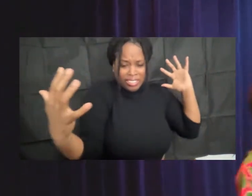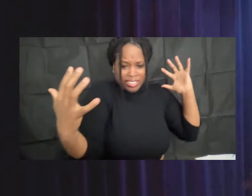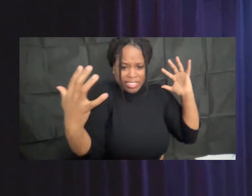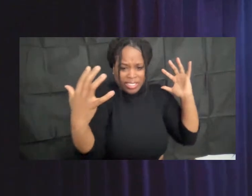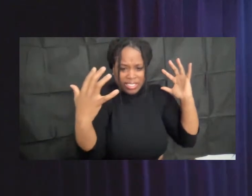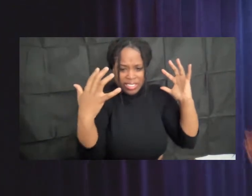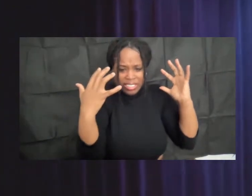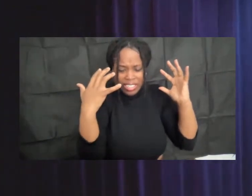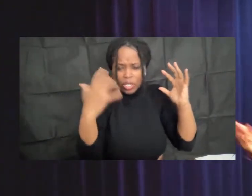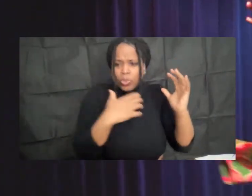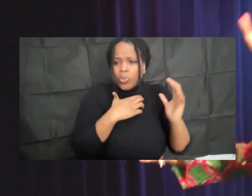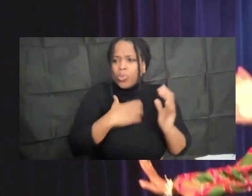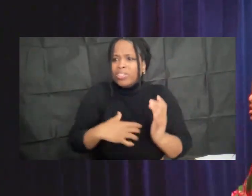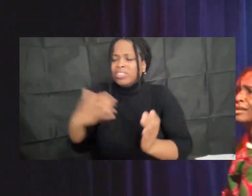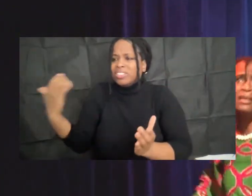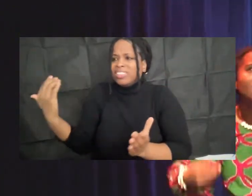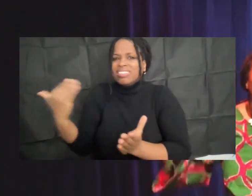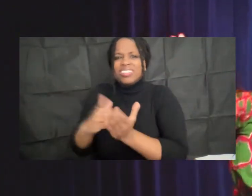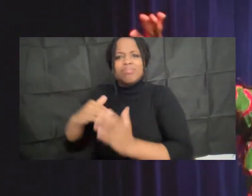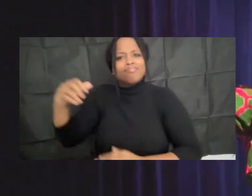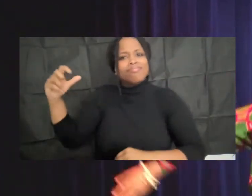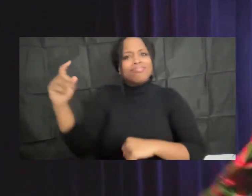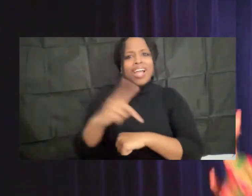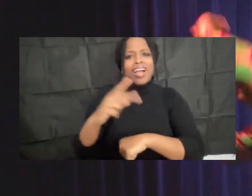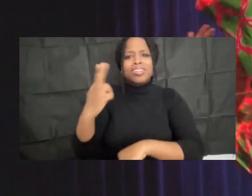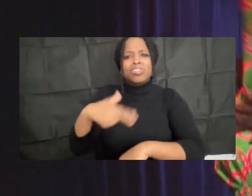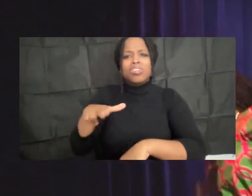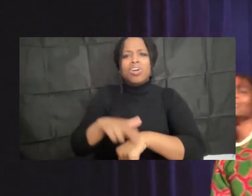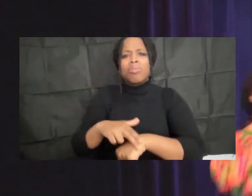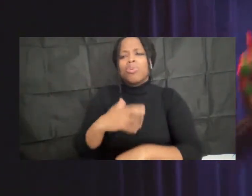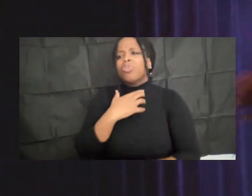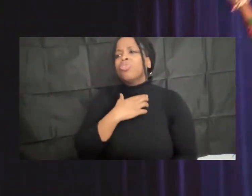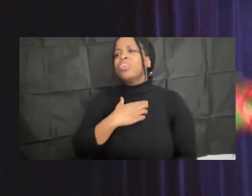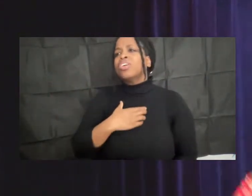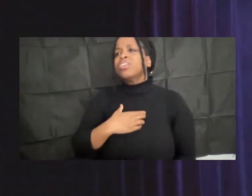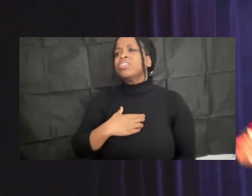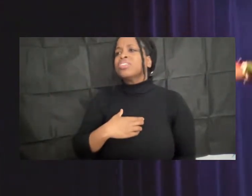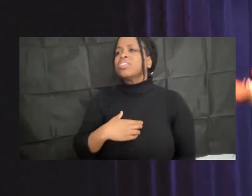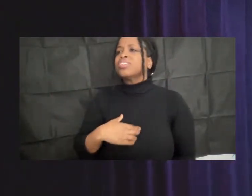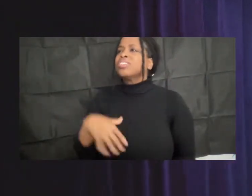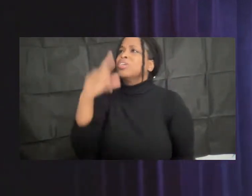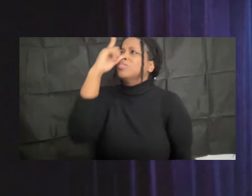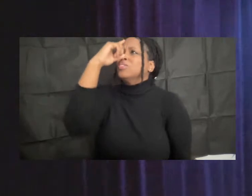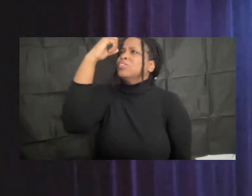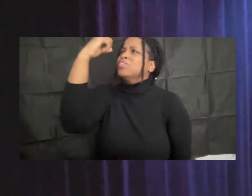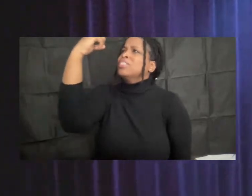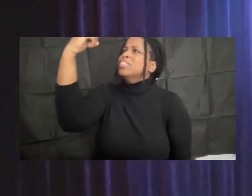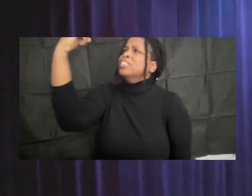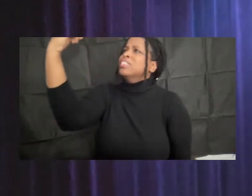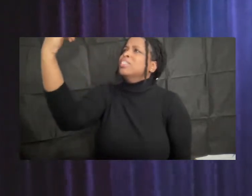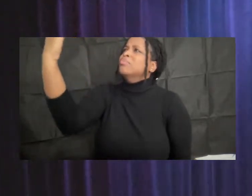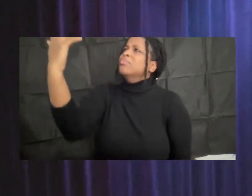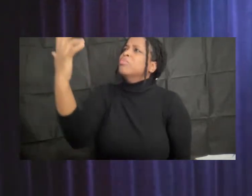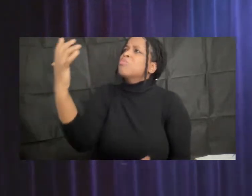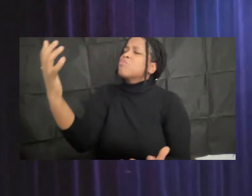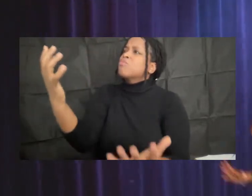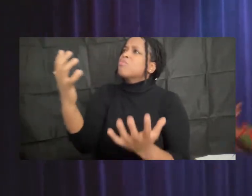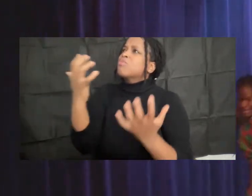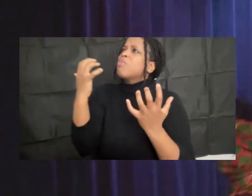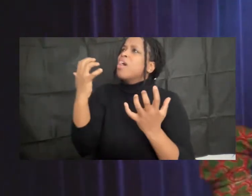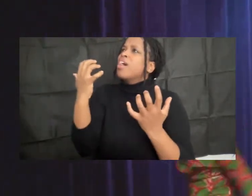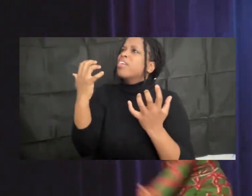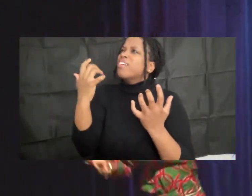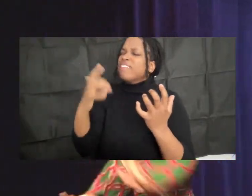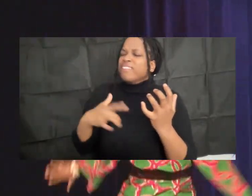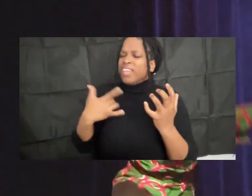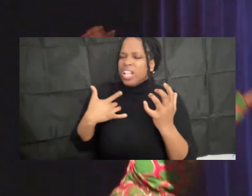yearning to be where I see normality, running in a dream state,